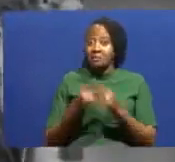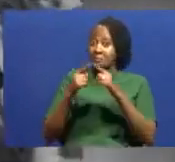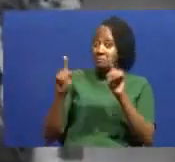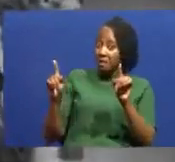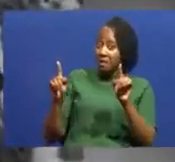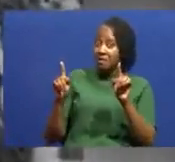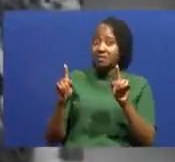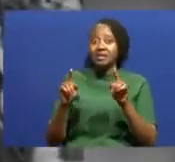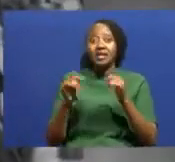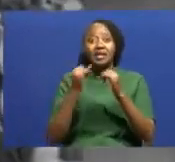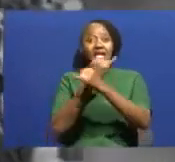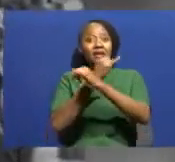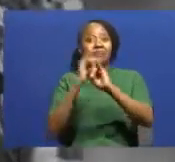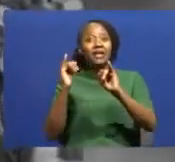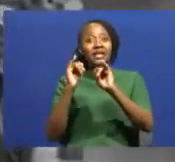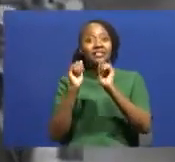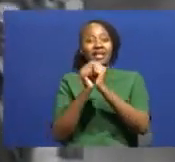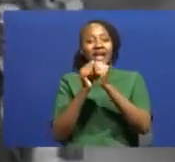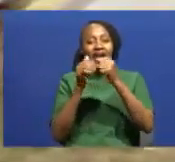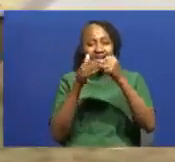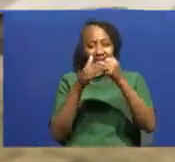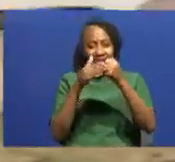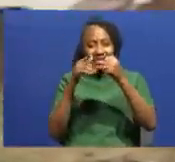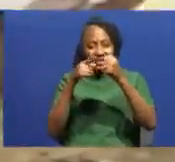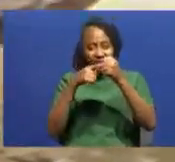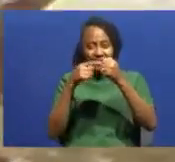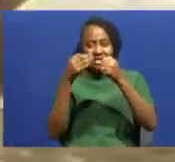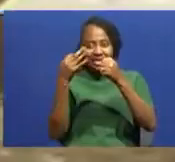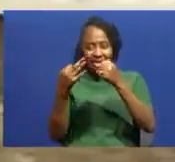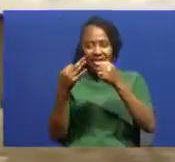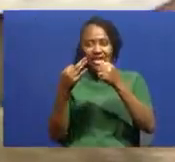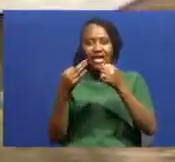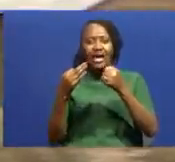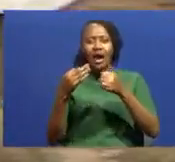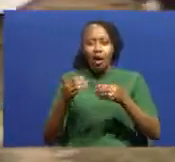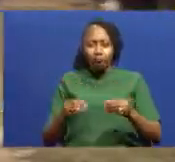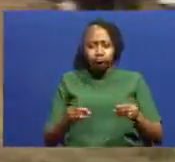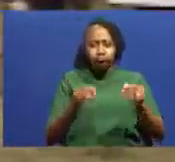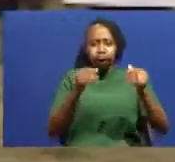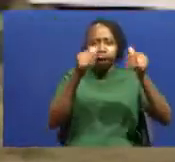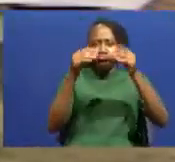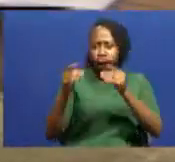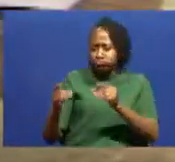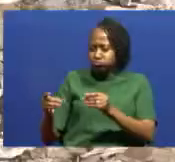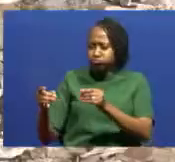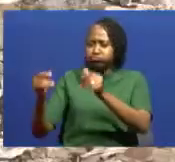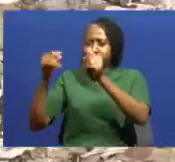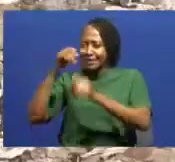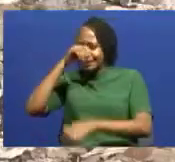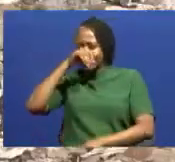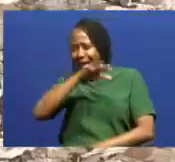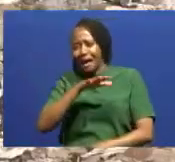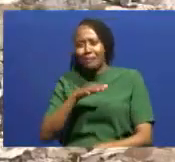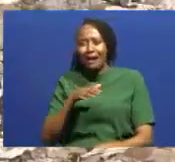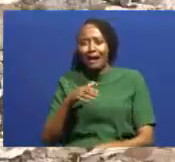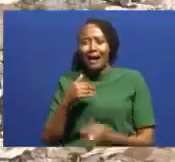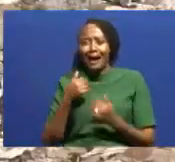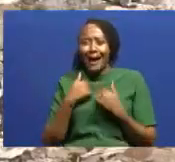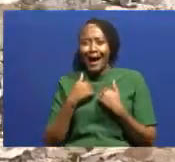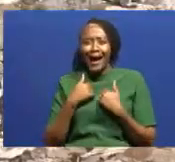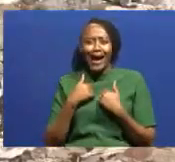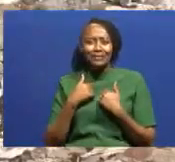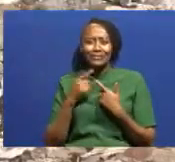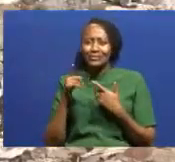However, after independence in 1963, rapid urban expansion, especially in formal settlements, placed even